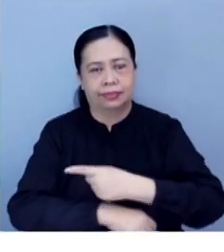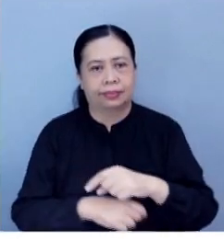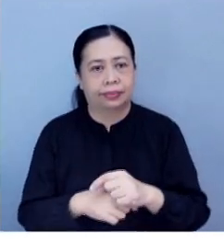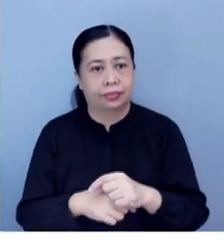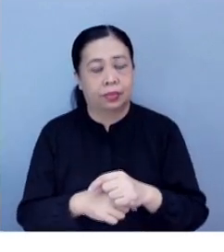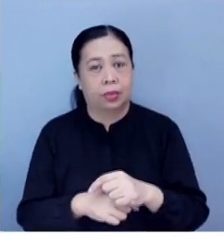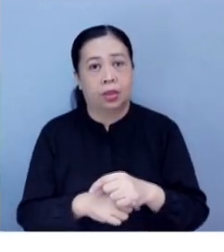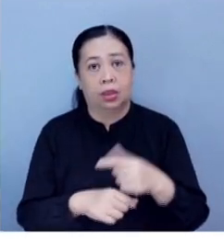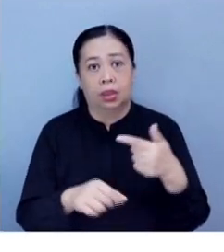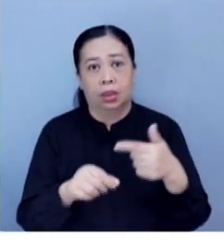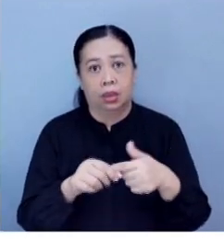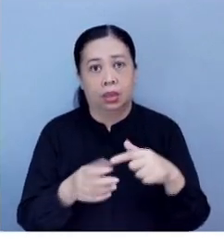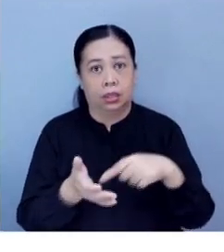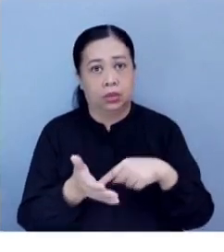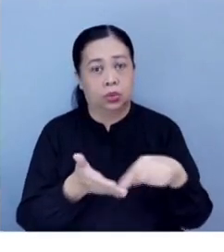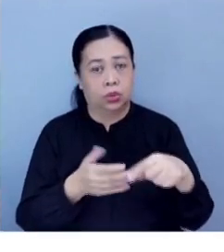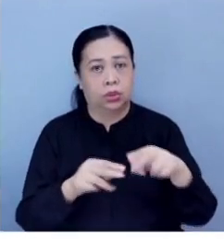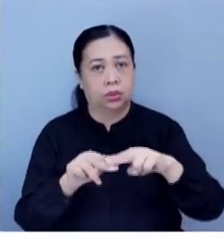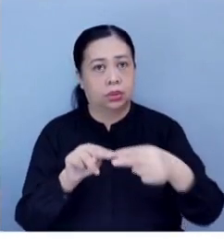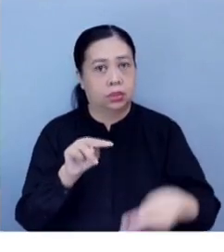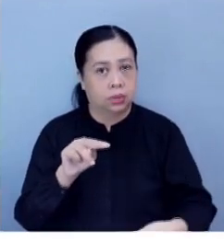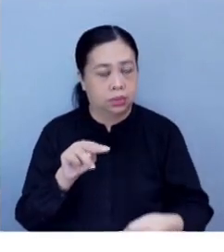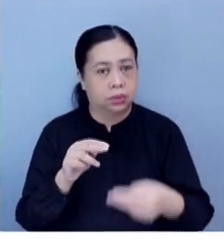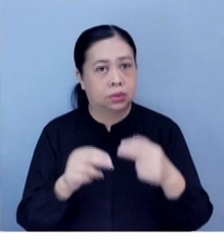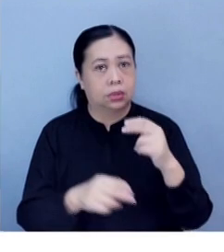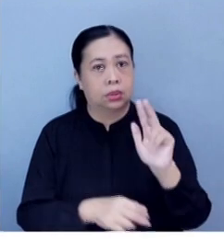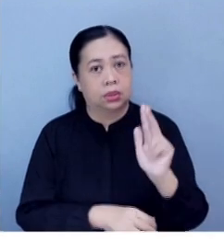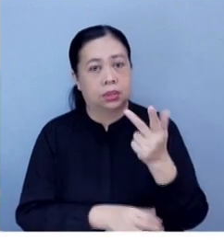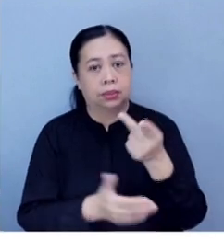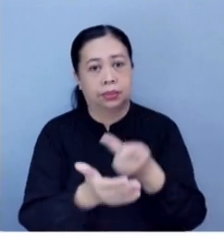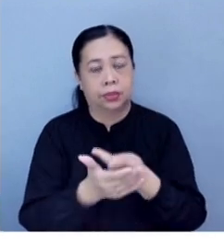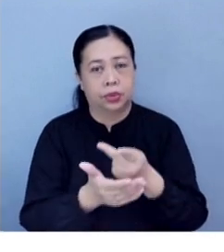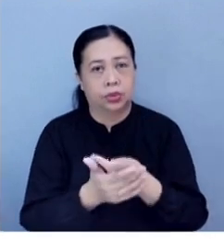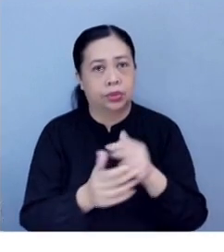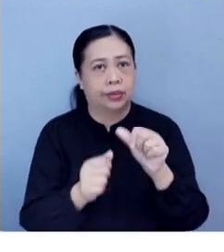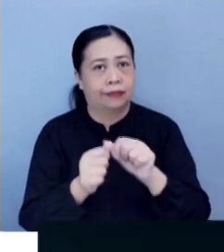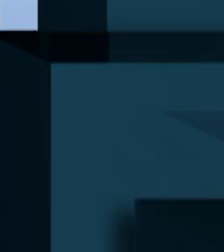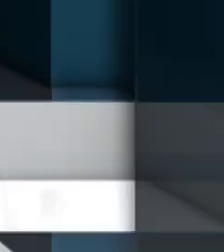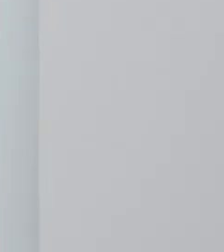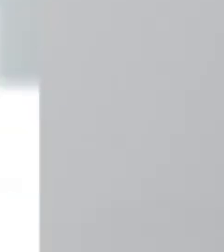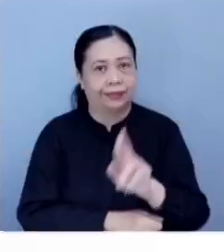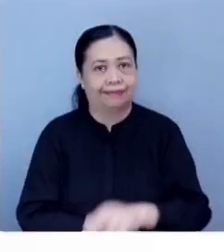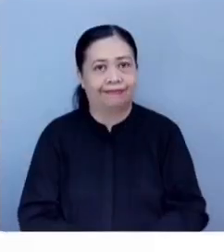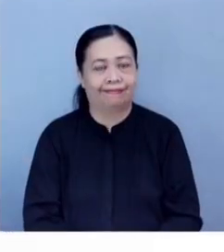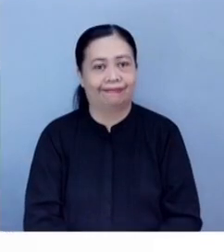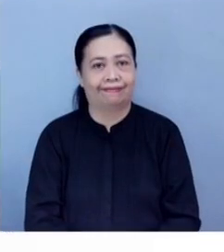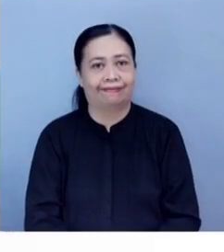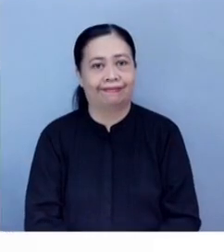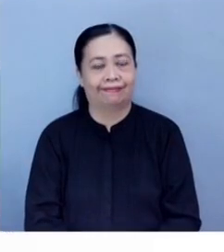prices went down this week to as much as 3 pesos per liter.